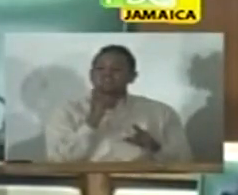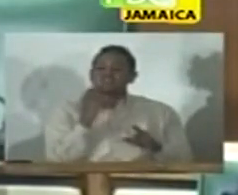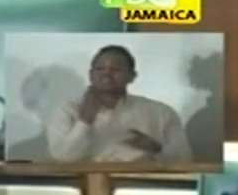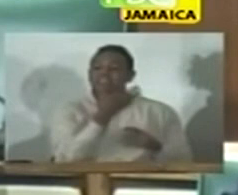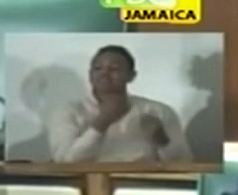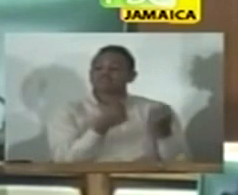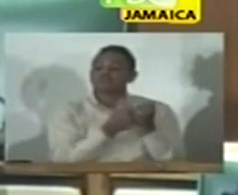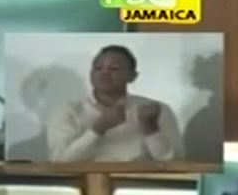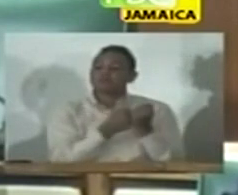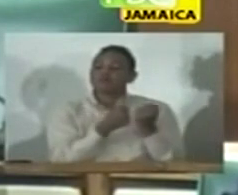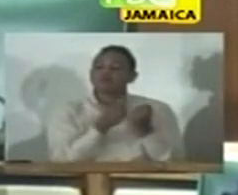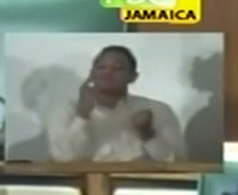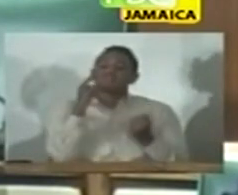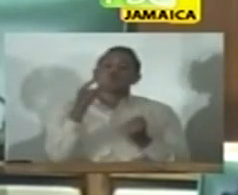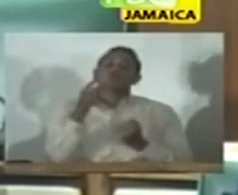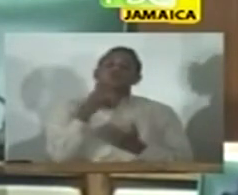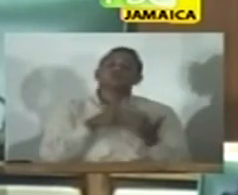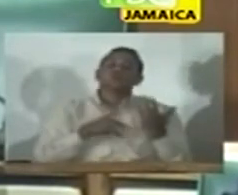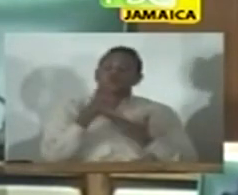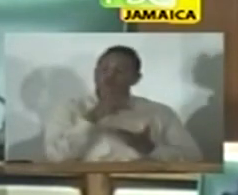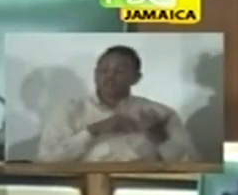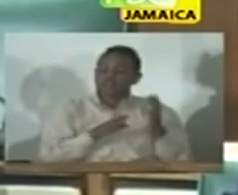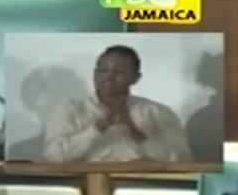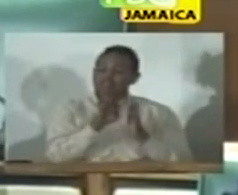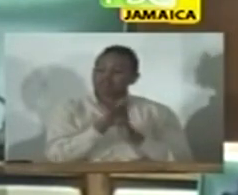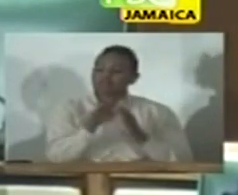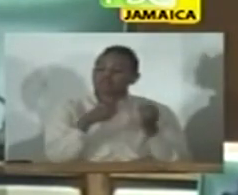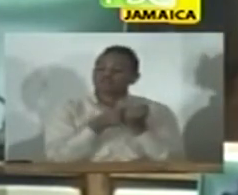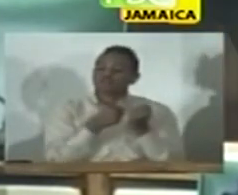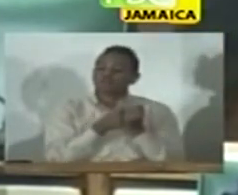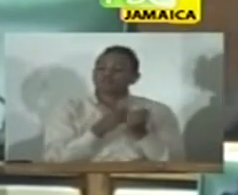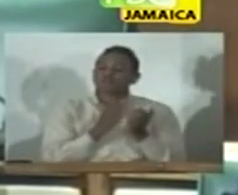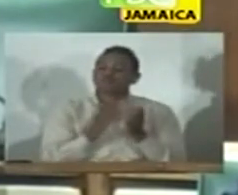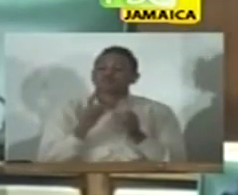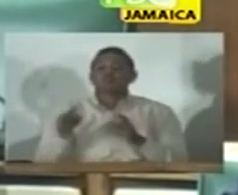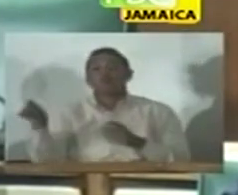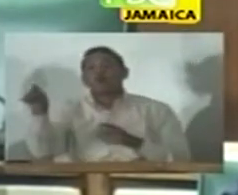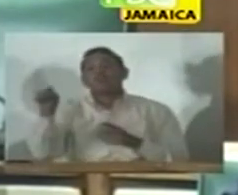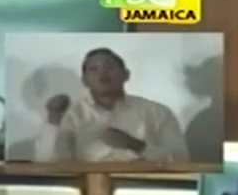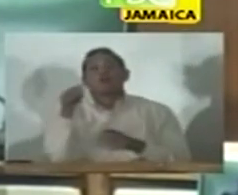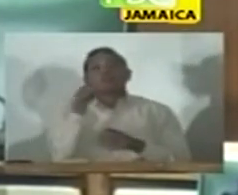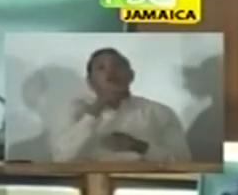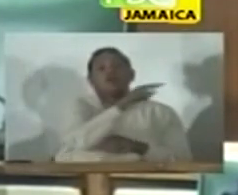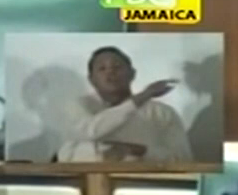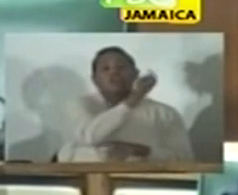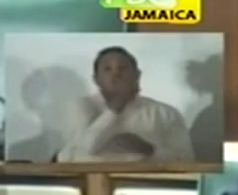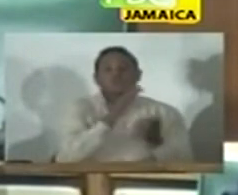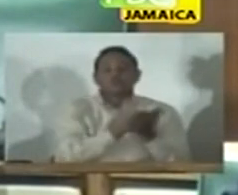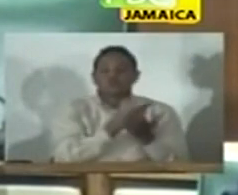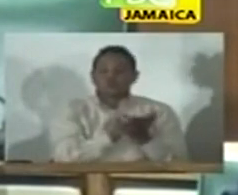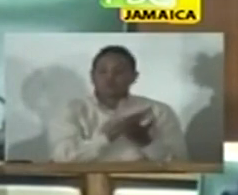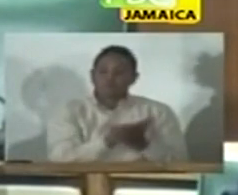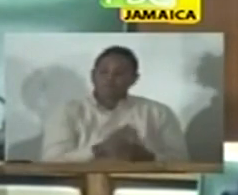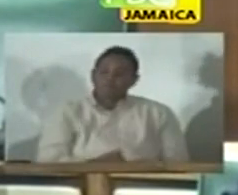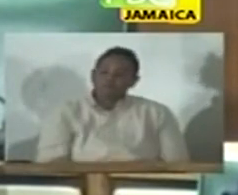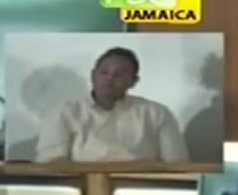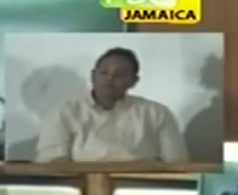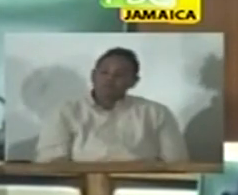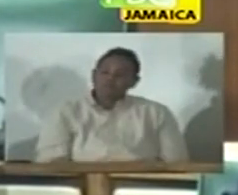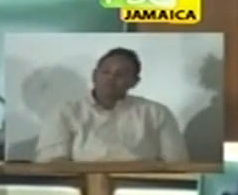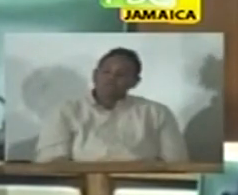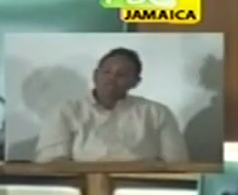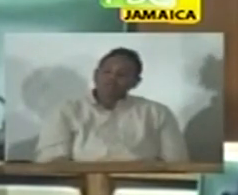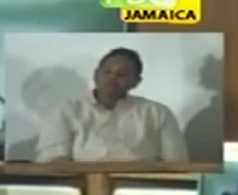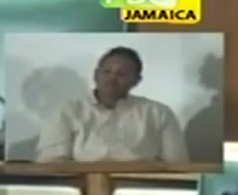support for social development support to other schools. And so the inference or